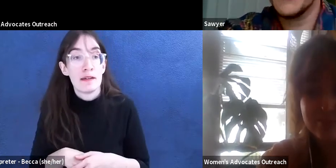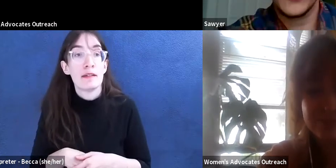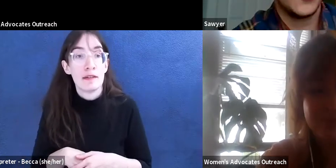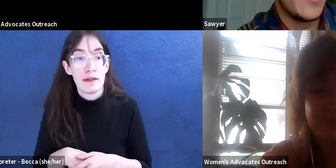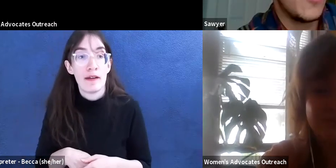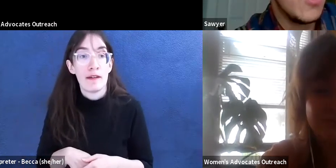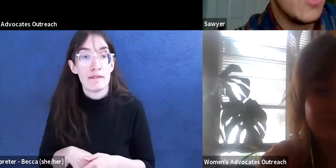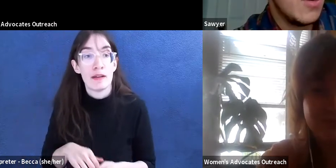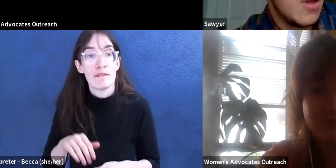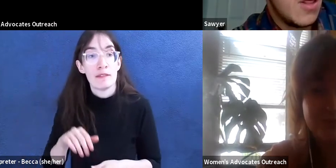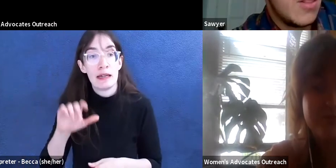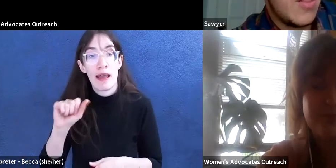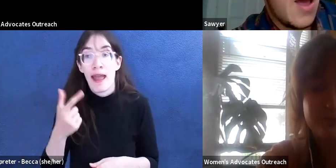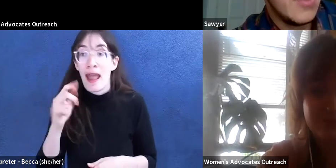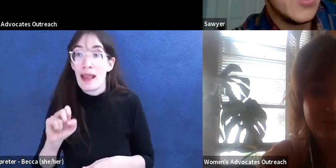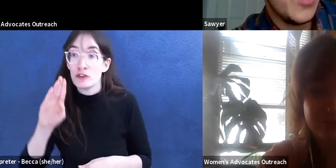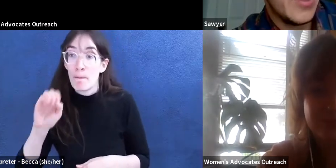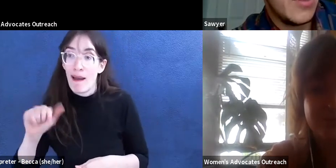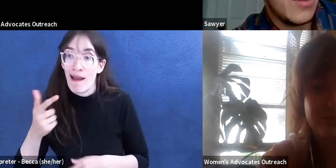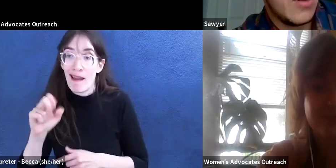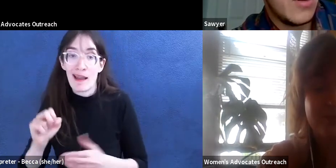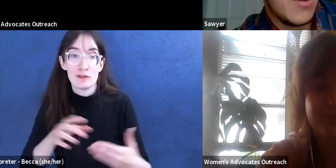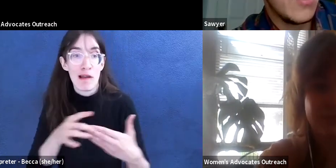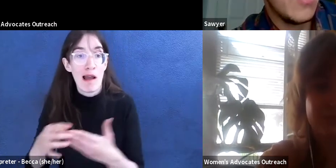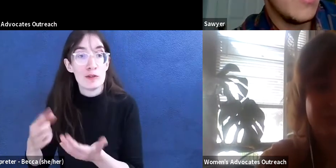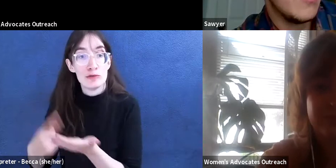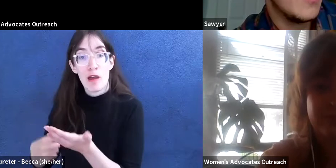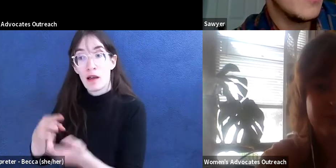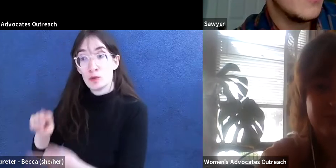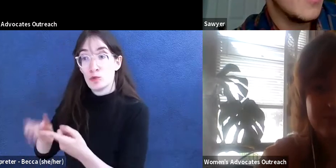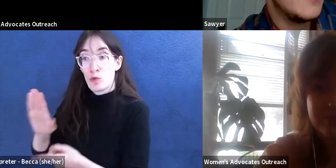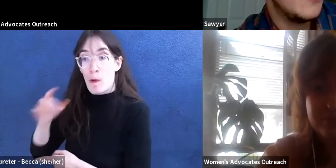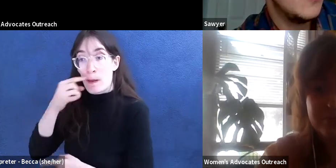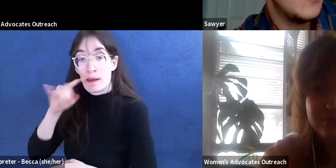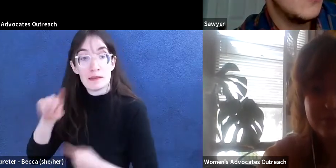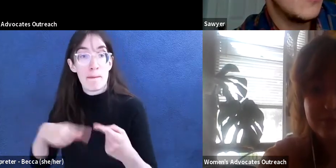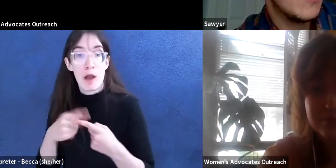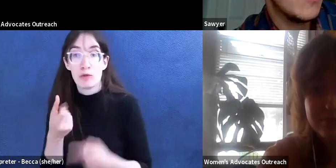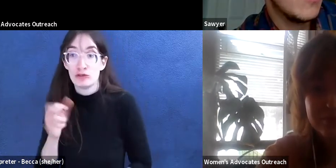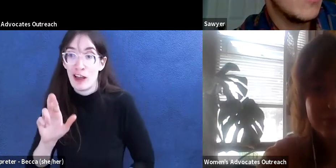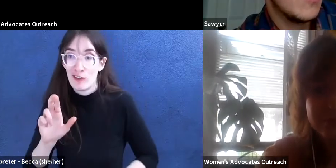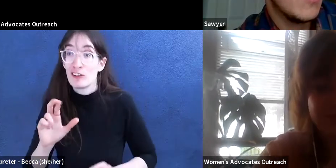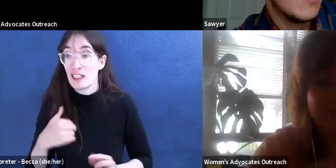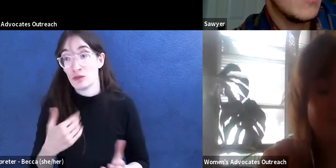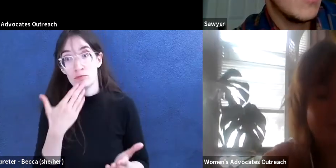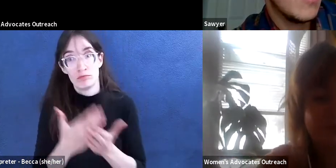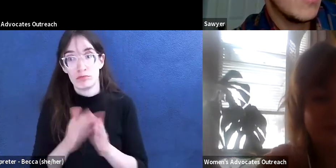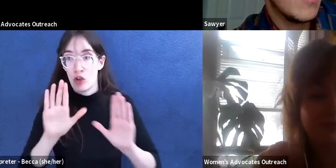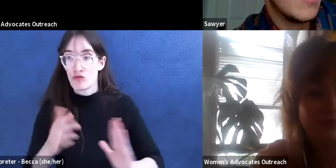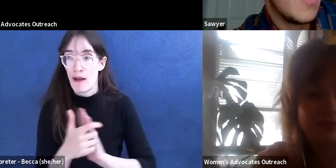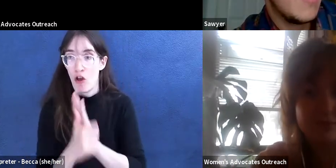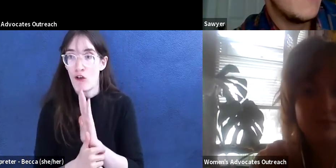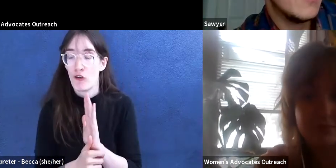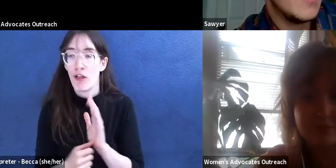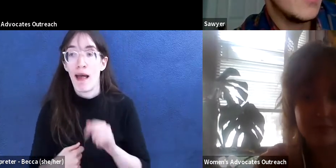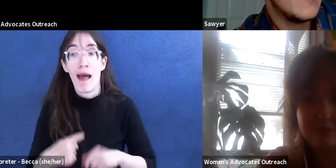relationships, all that kind of stuff. They've got some really good things. And then there's a podcast called 6 Minute Sex